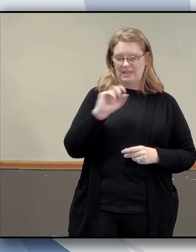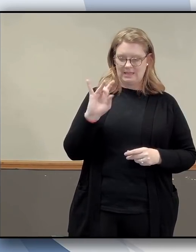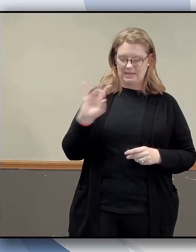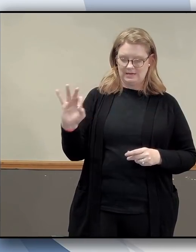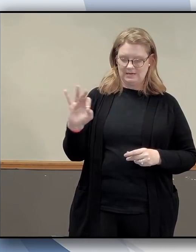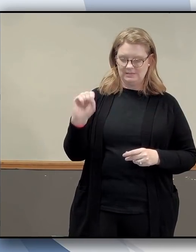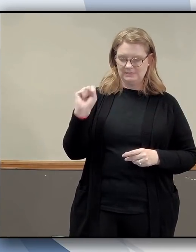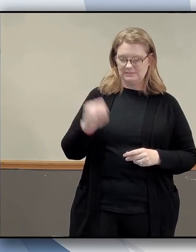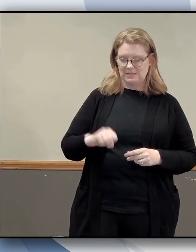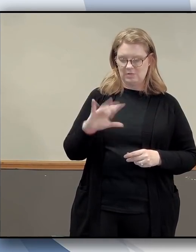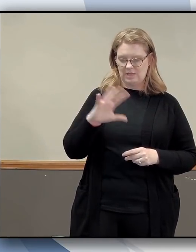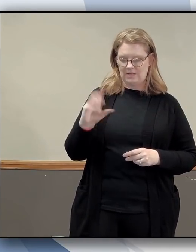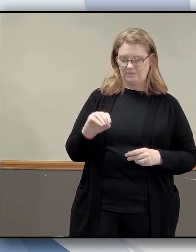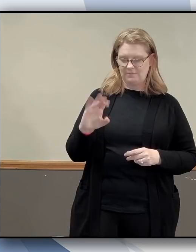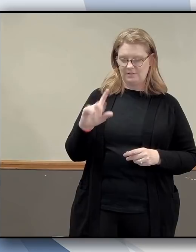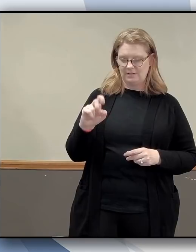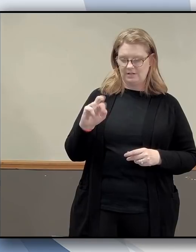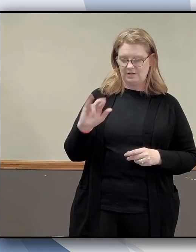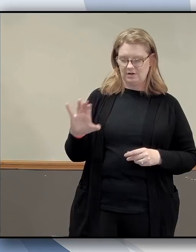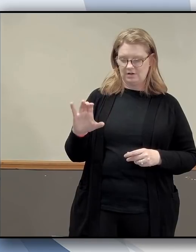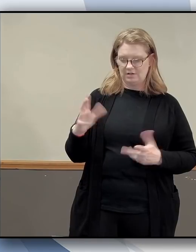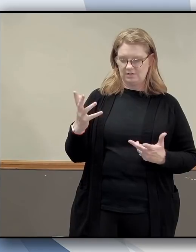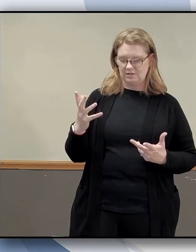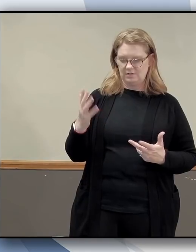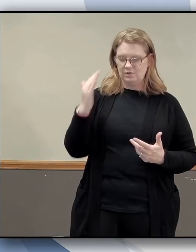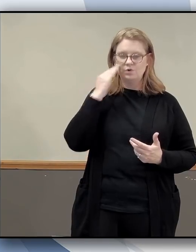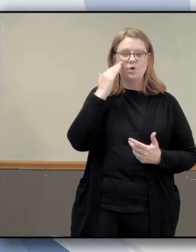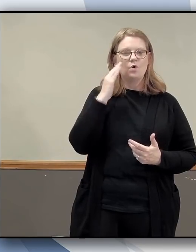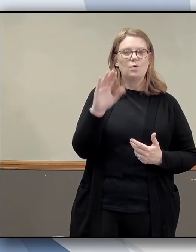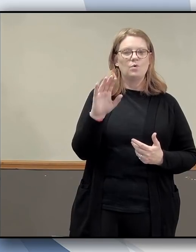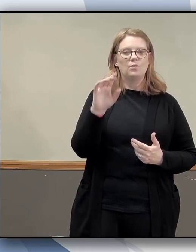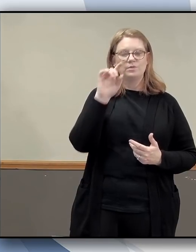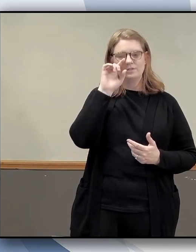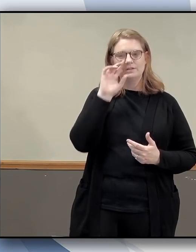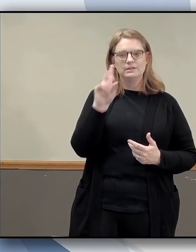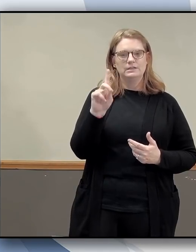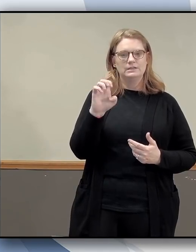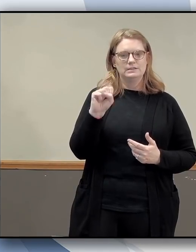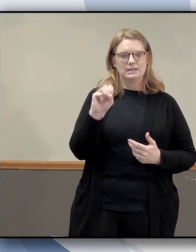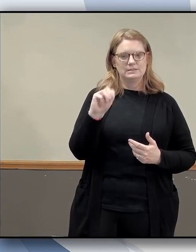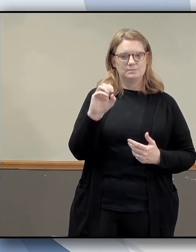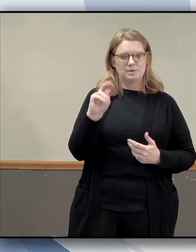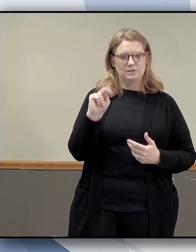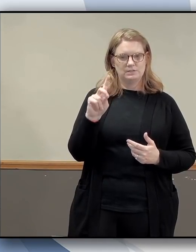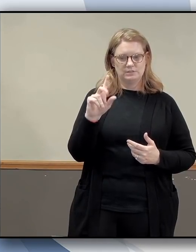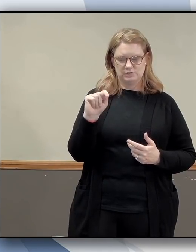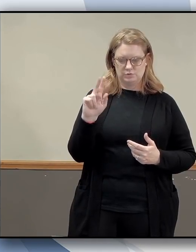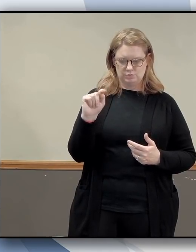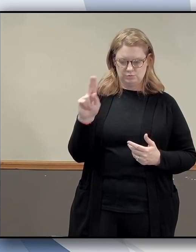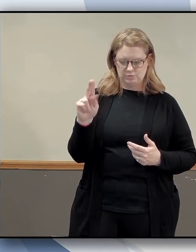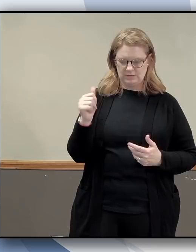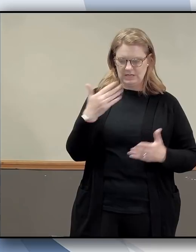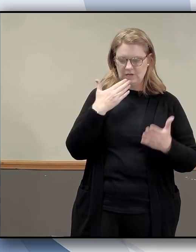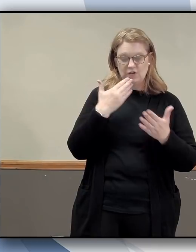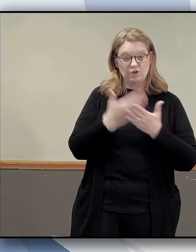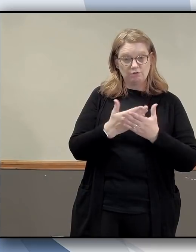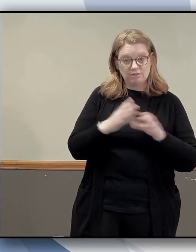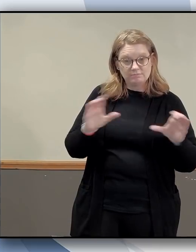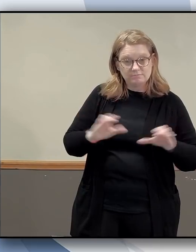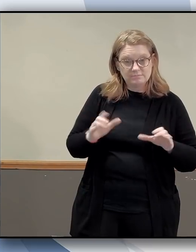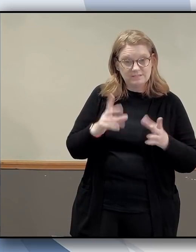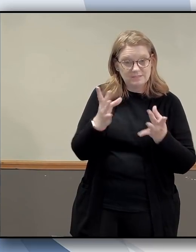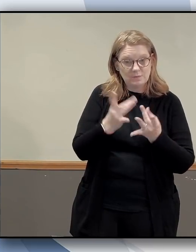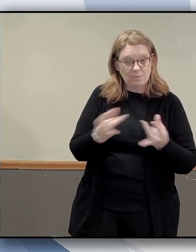89-year-old South African, who we all know, Cardinal Desmond Tutu, said, "A good deed doesn't just evaporate